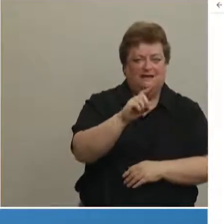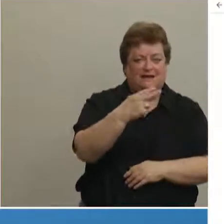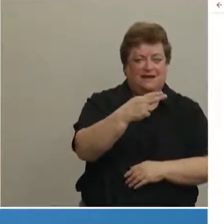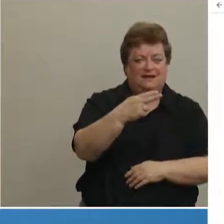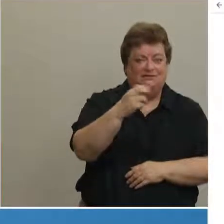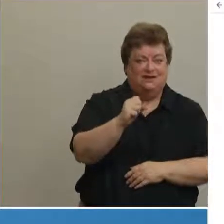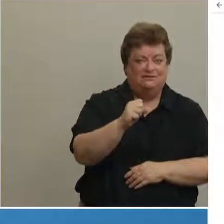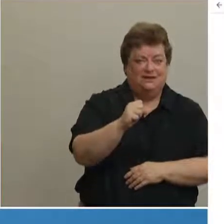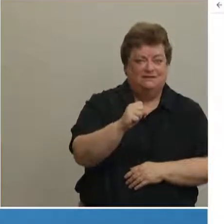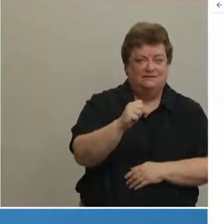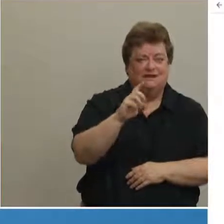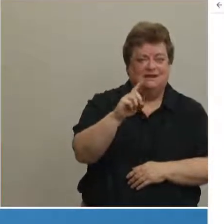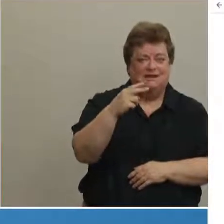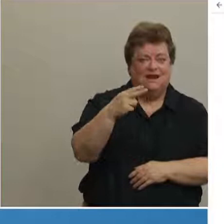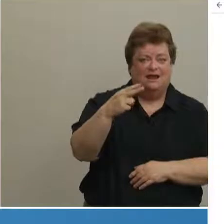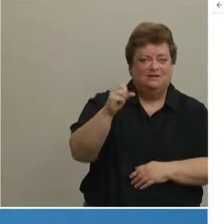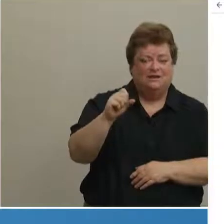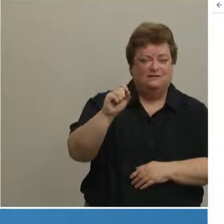website,